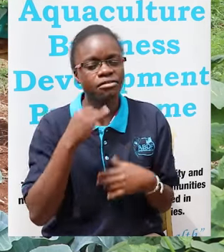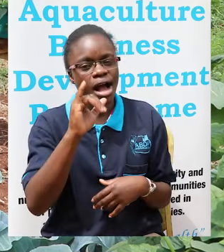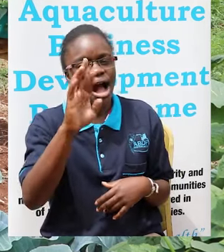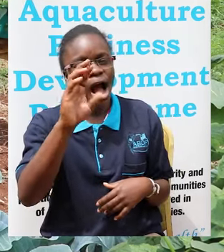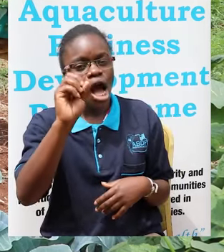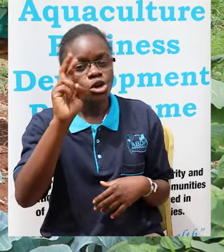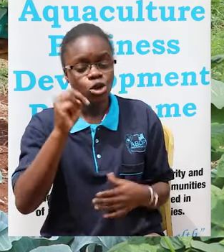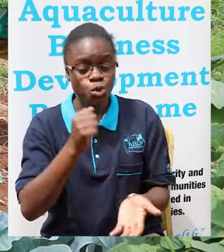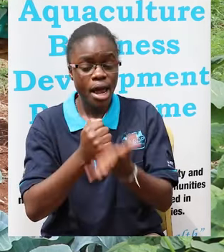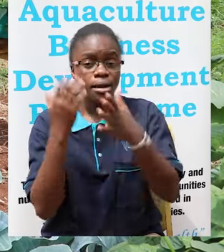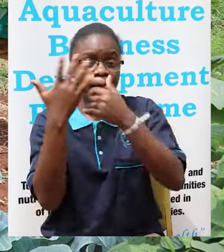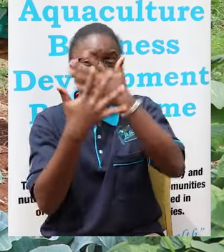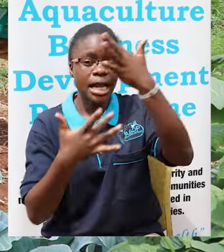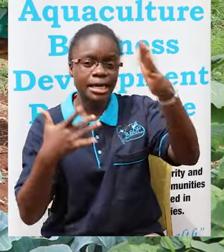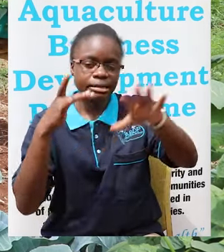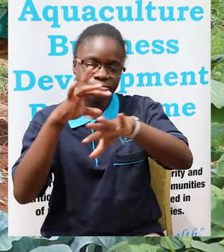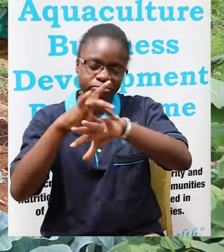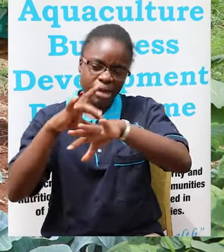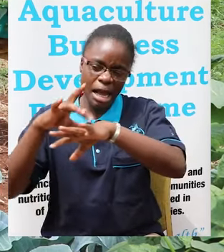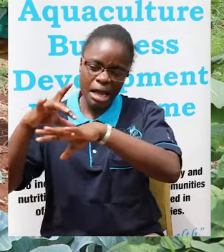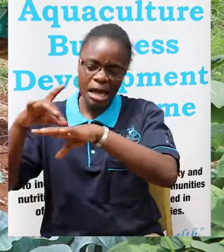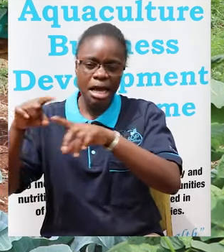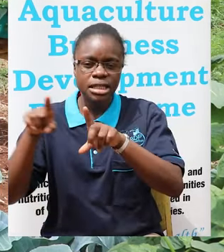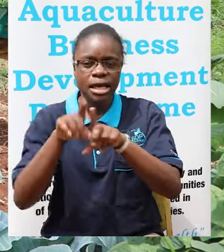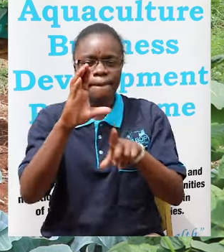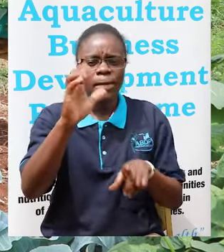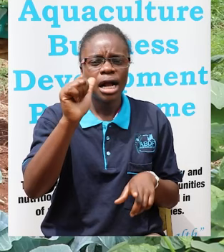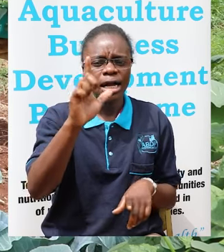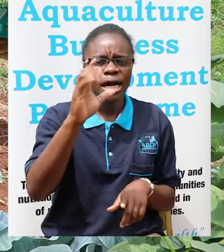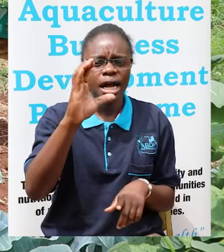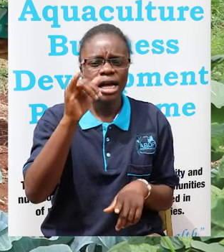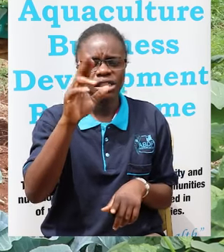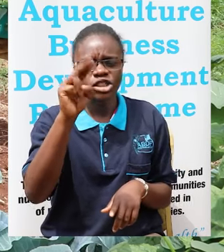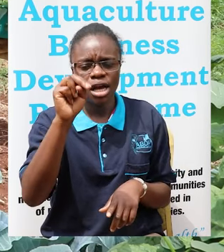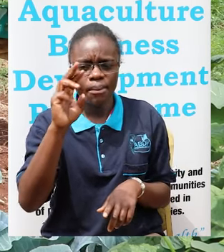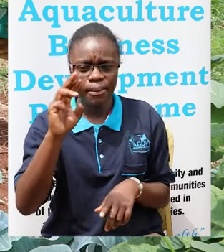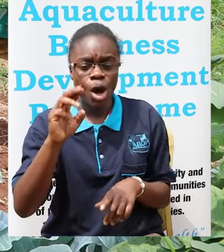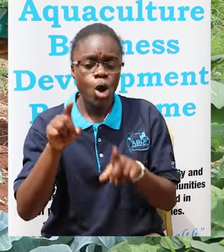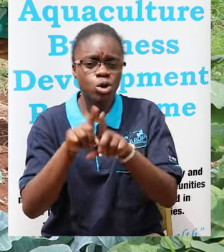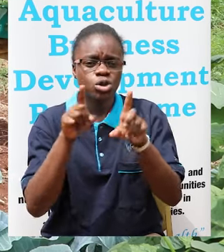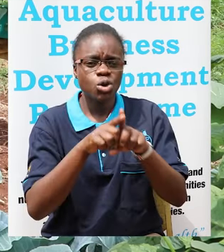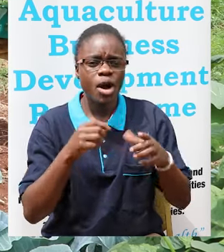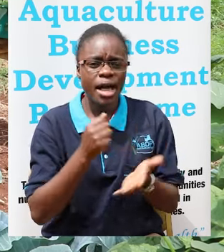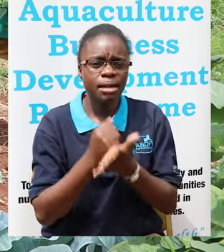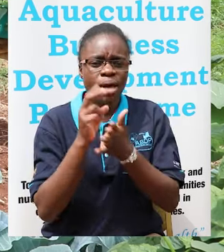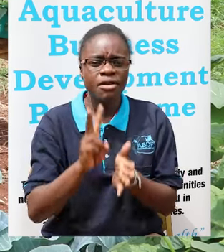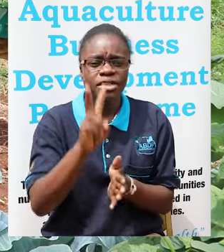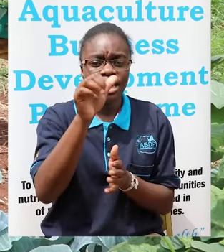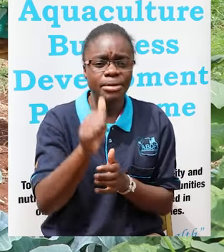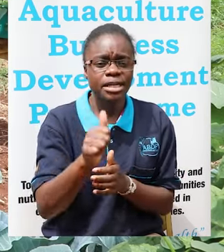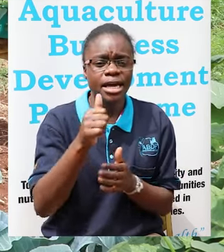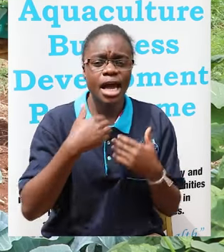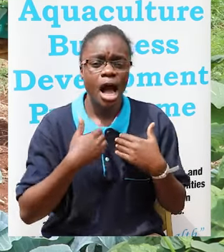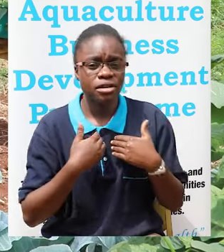rich in iron for blood formation, rich in calcium for the bones and phosphorus for the bones. They're also rich in vitamin